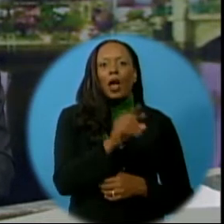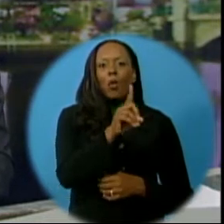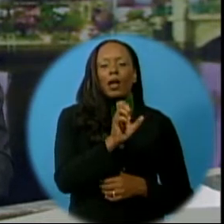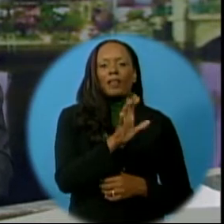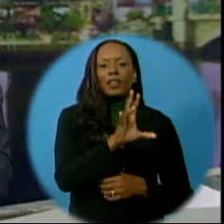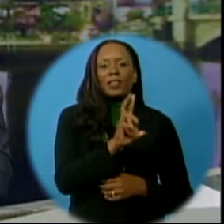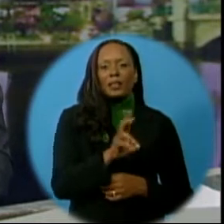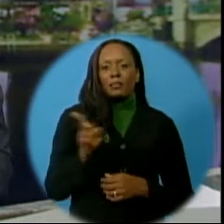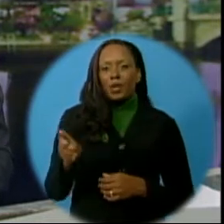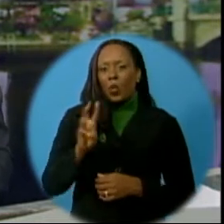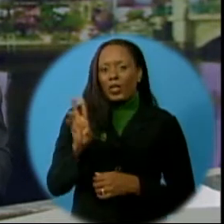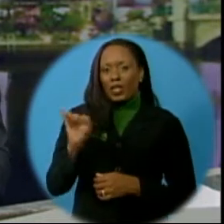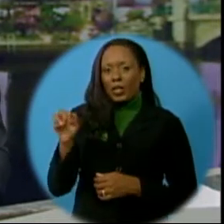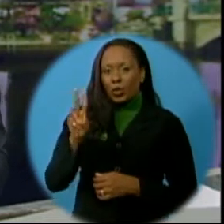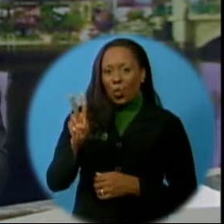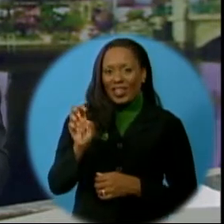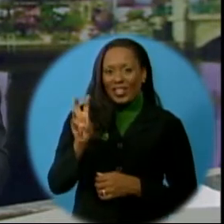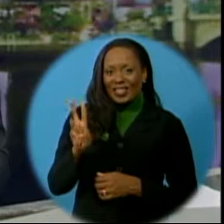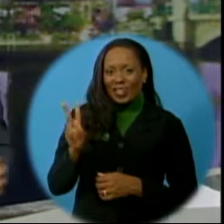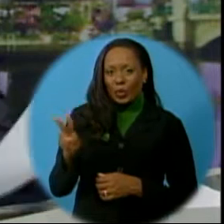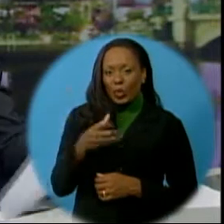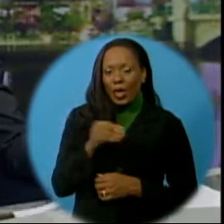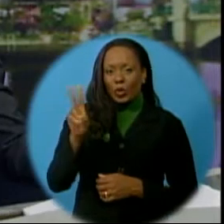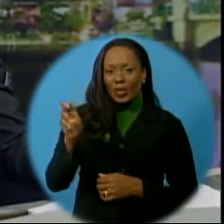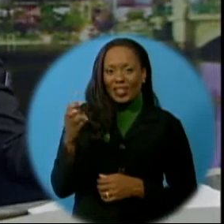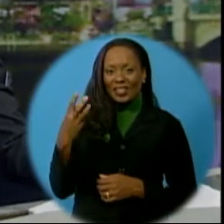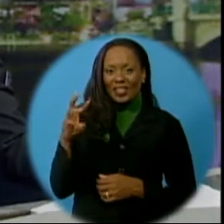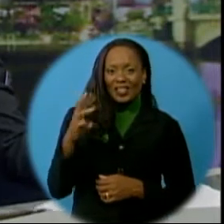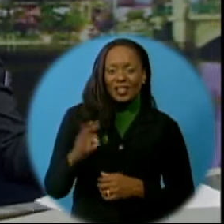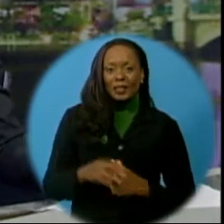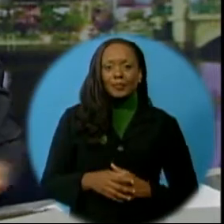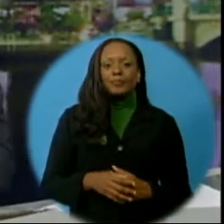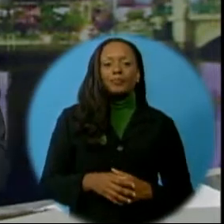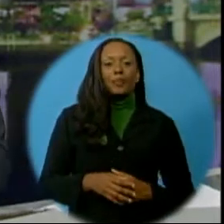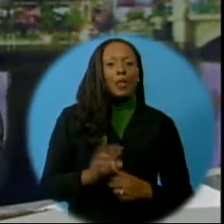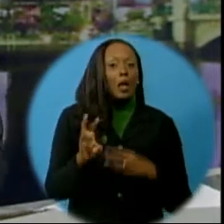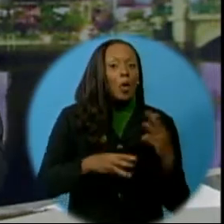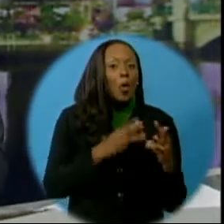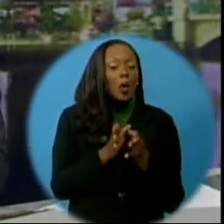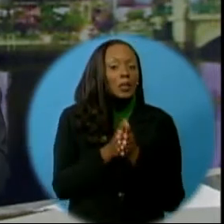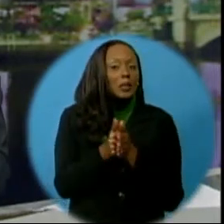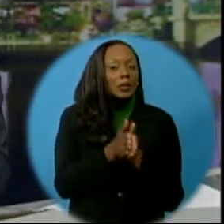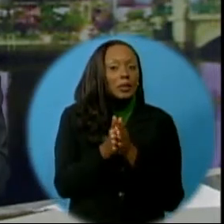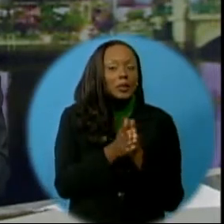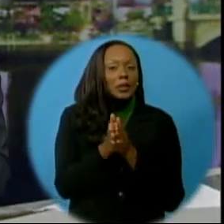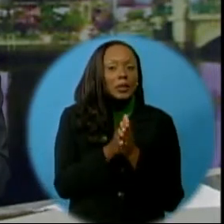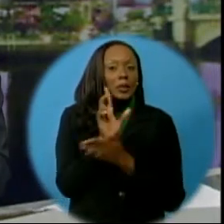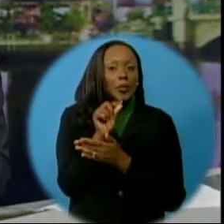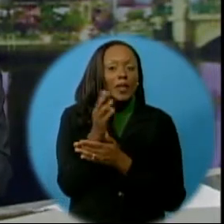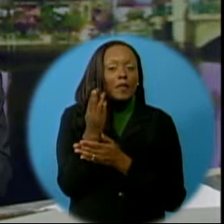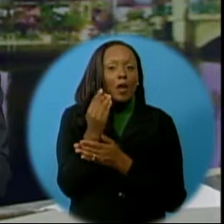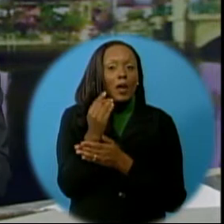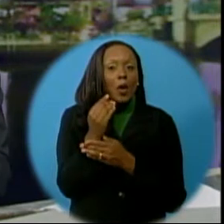Indies 262 and 216. Well, as the world gets ready for 2014's greatest